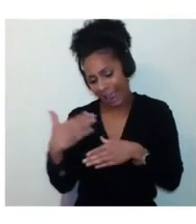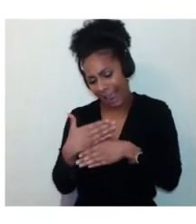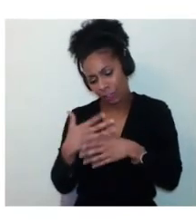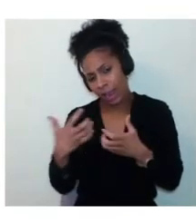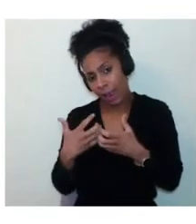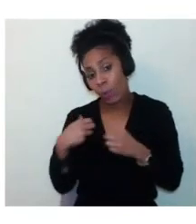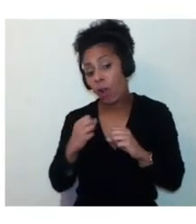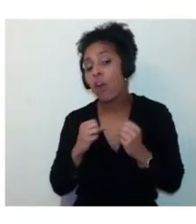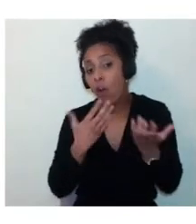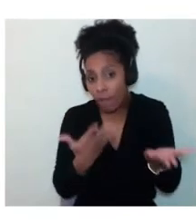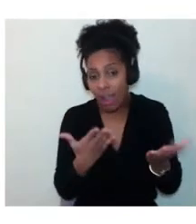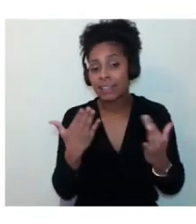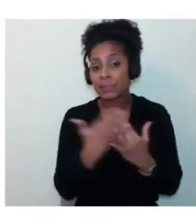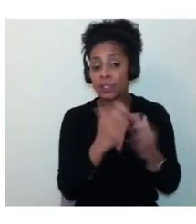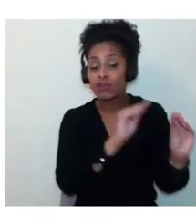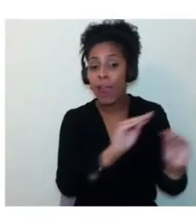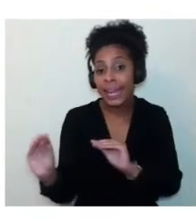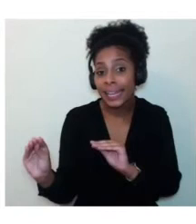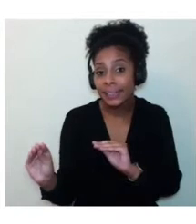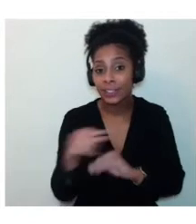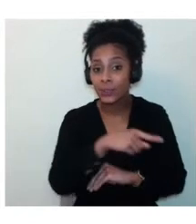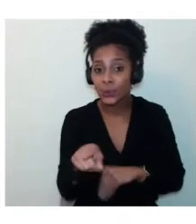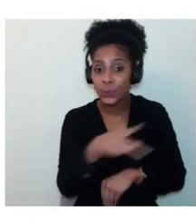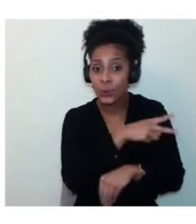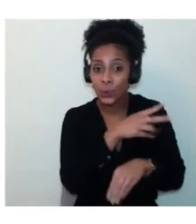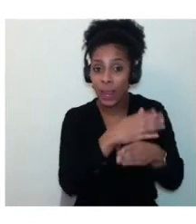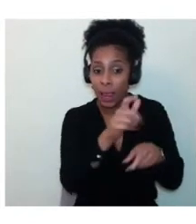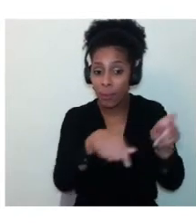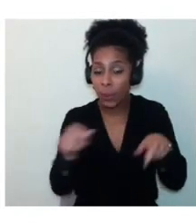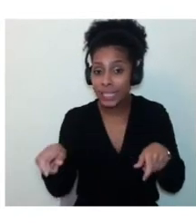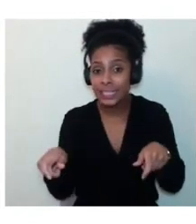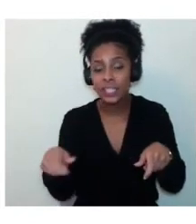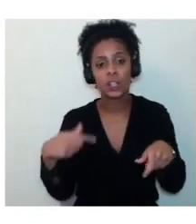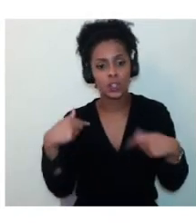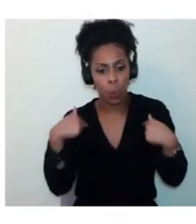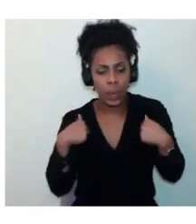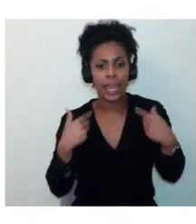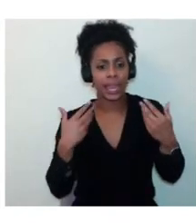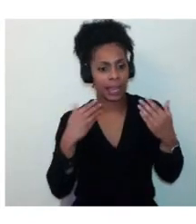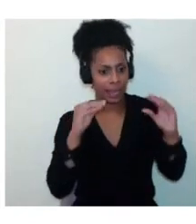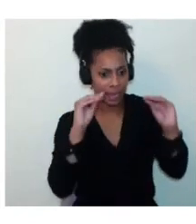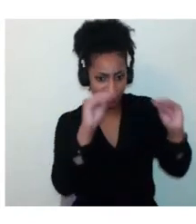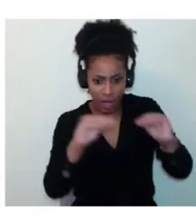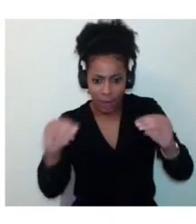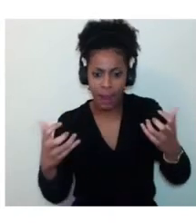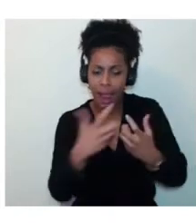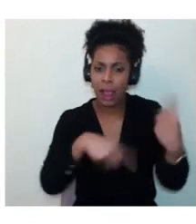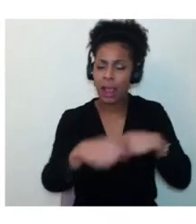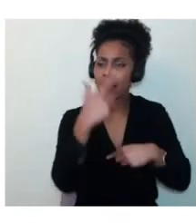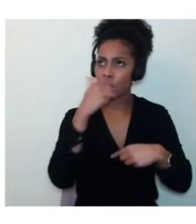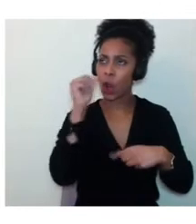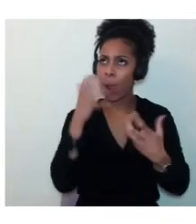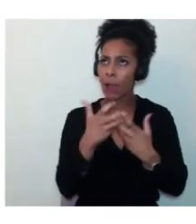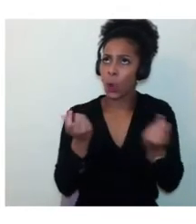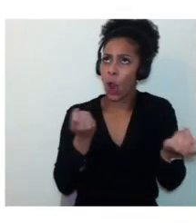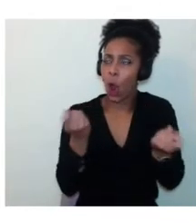badging program that teaches our employees best practices on how to present inclusively, how to host events. And it's not even mandatory,